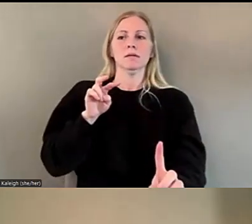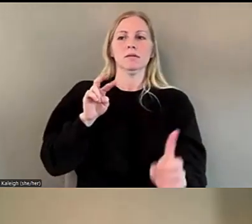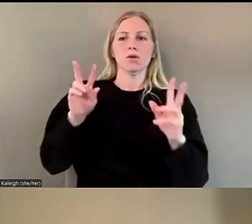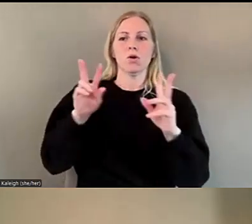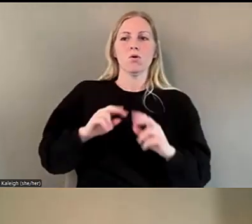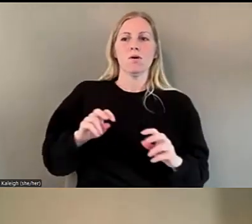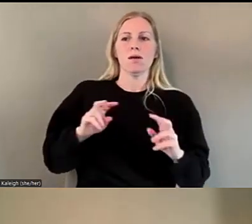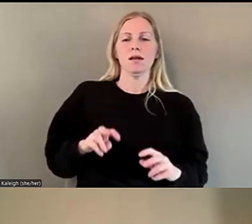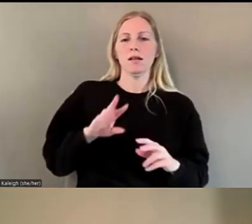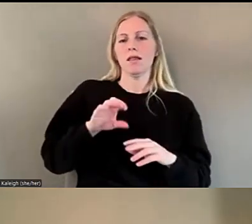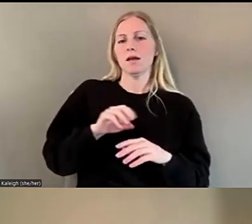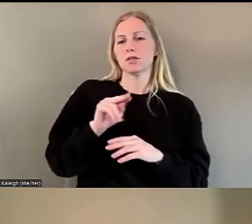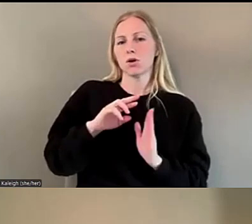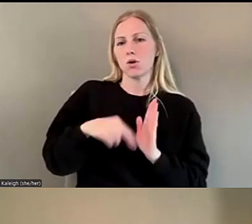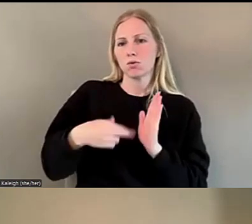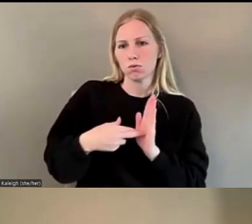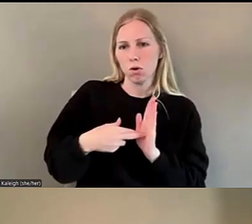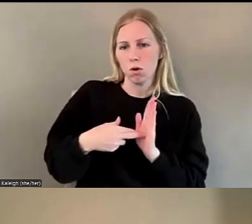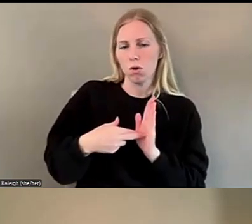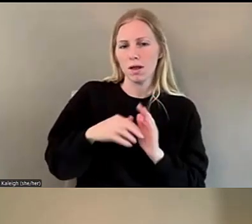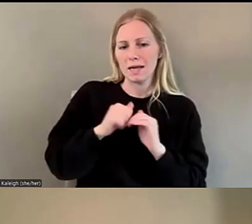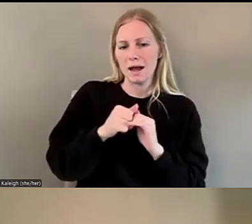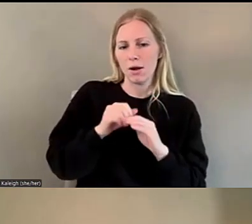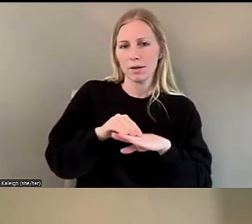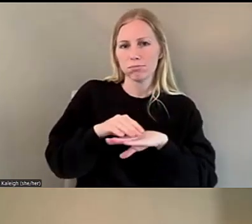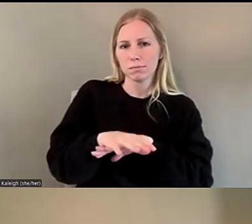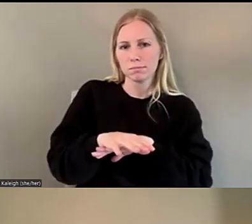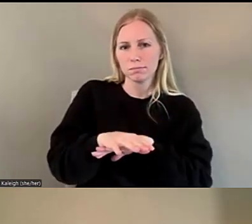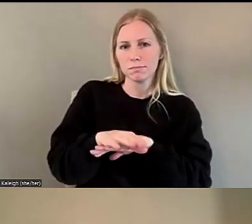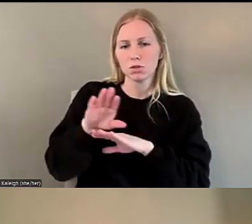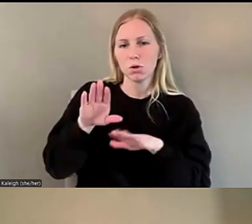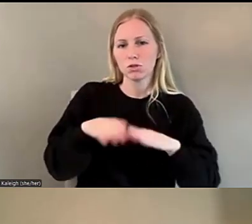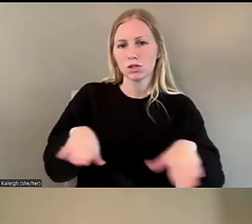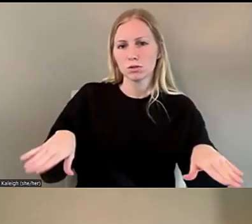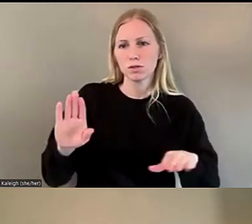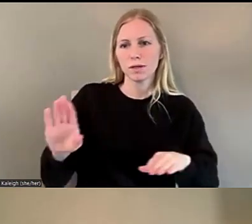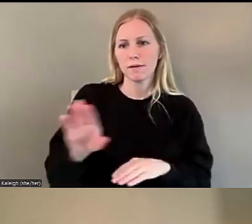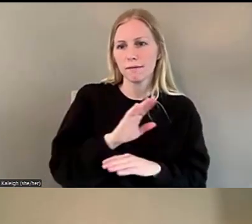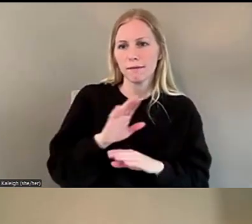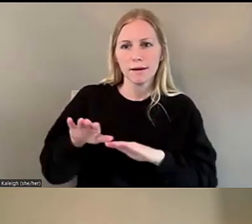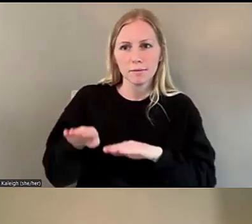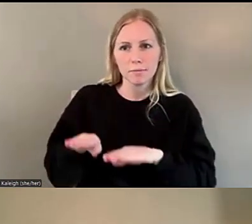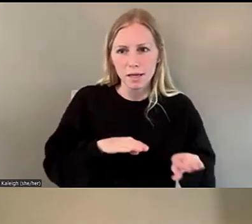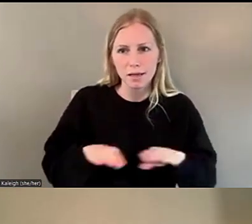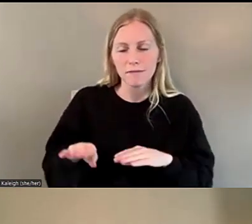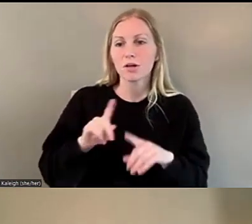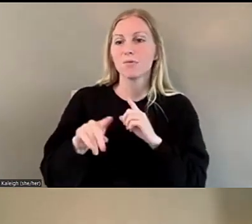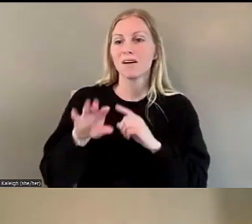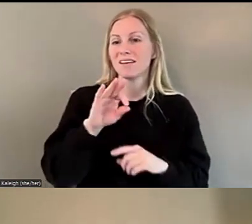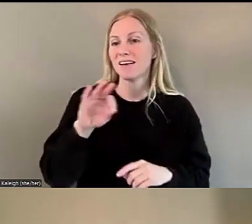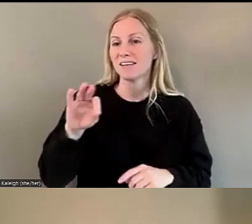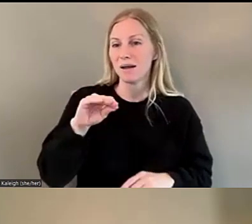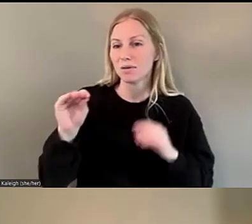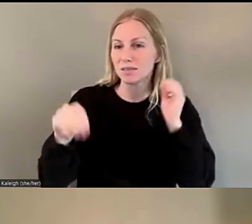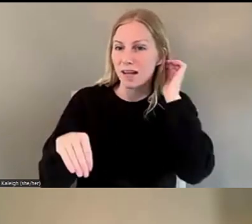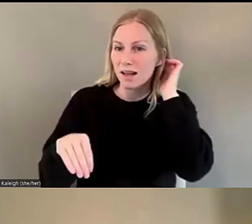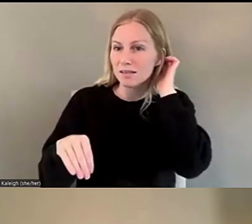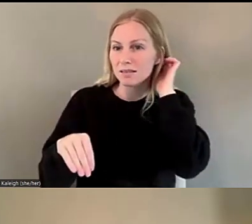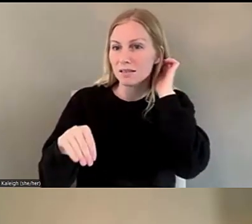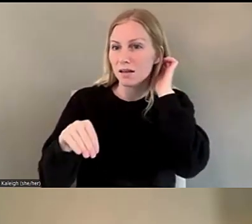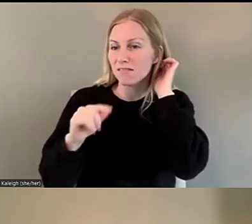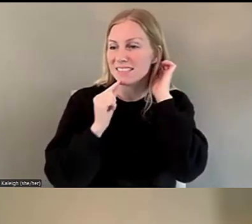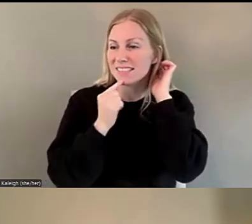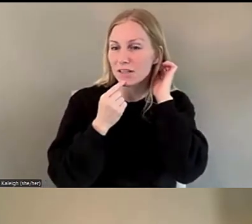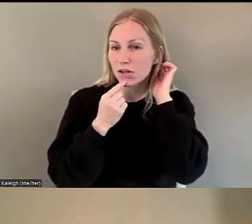in the behaviors of children. But 99% of the serious incidents that occur